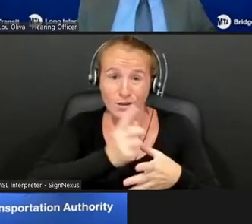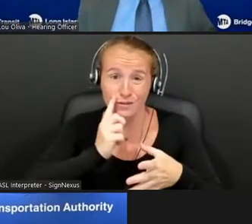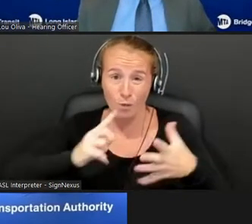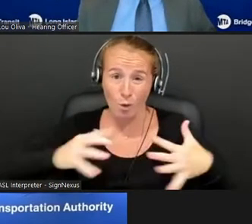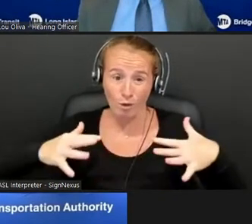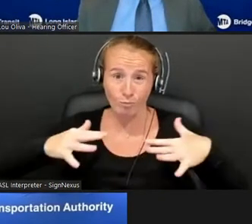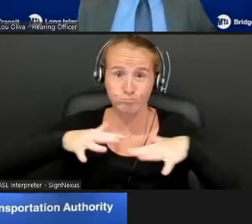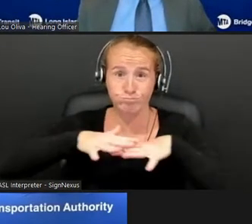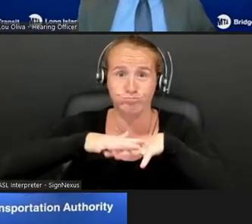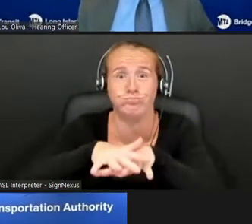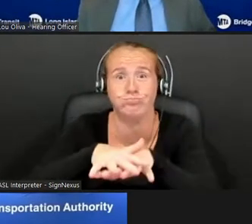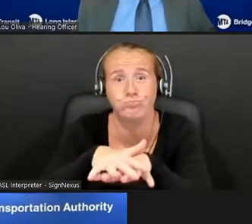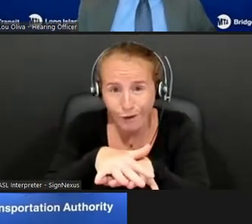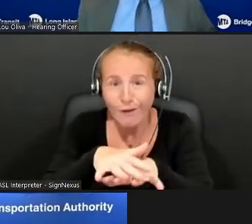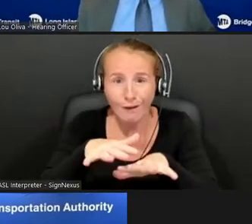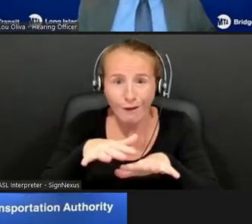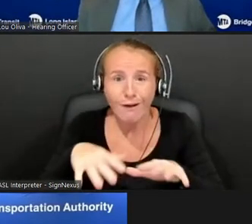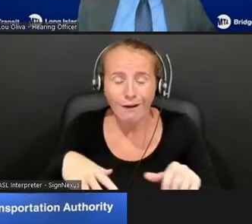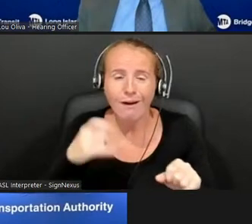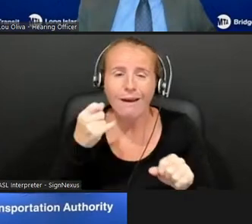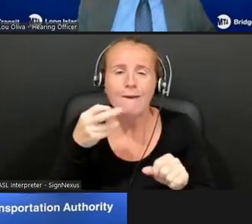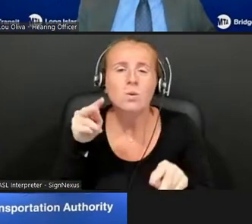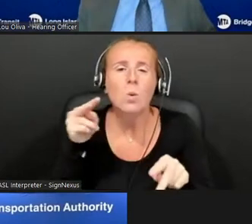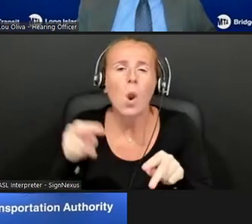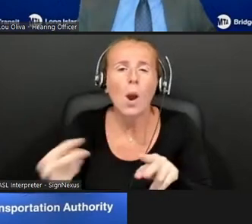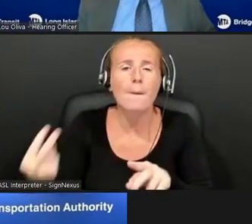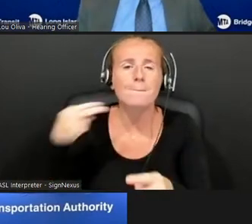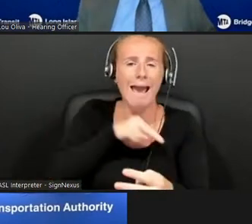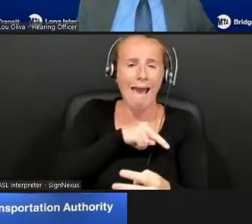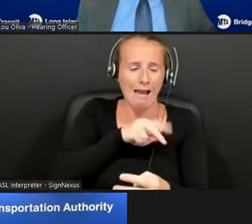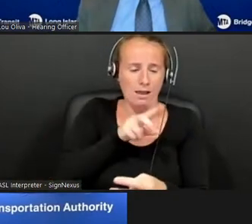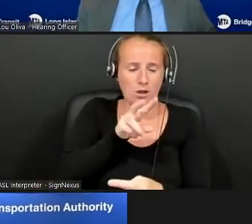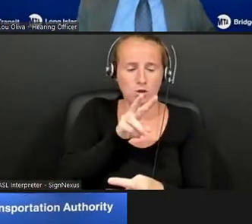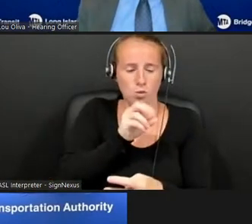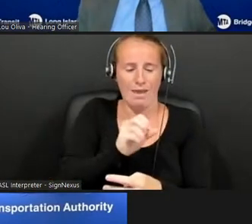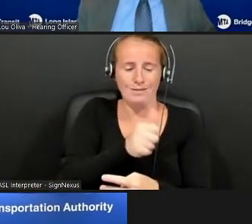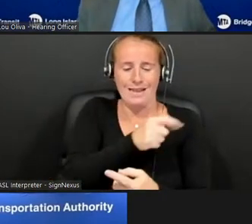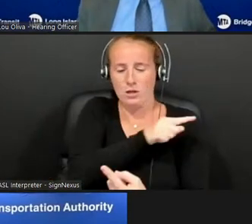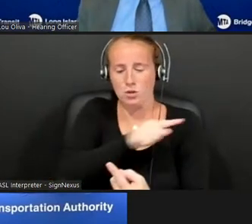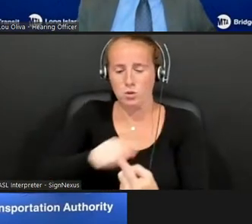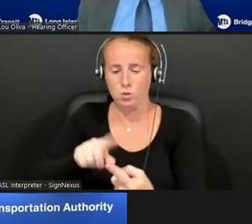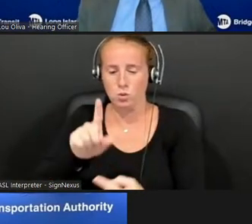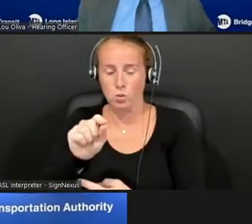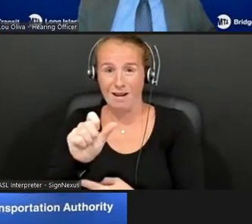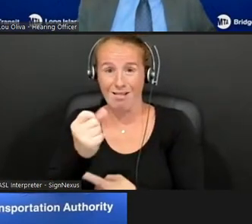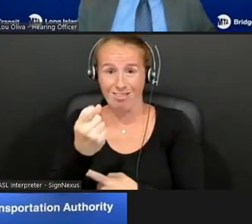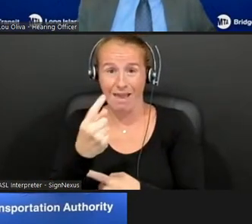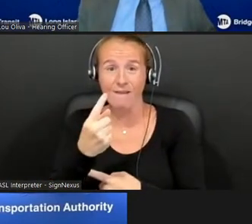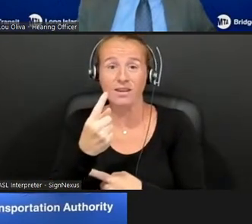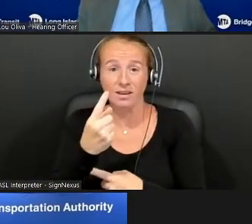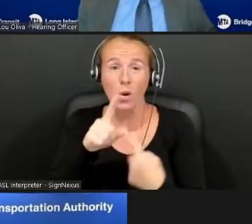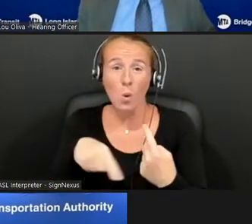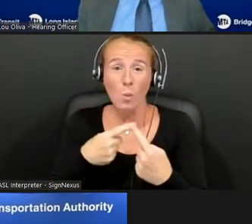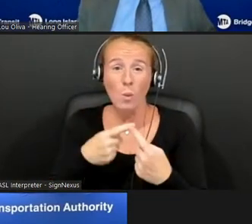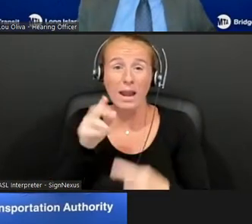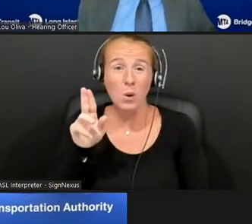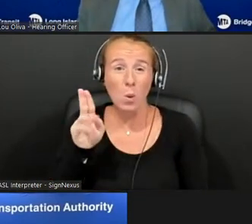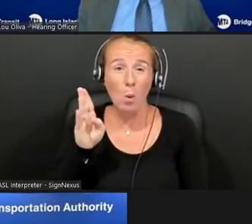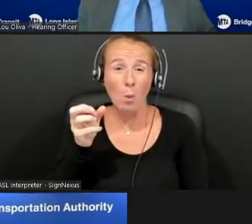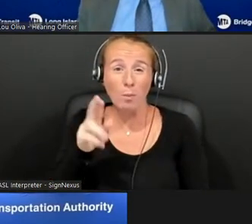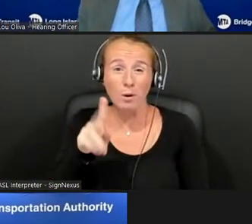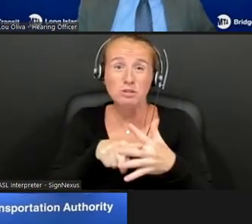if you look back to your statistics from 2010 to 2011 when Uber was launched in San Francisco